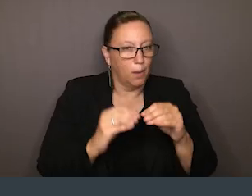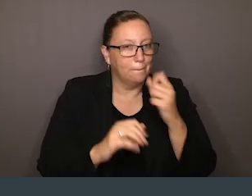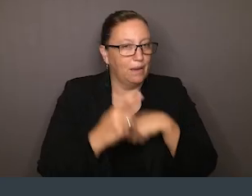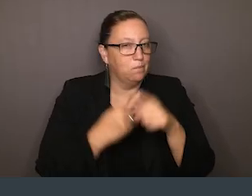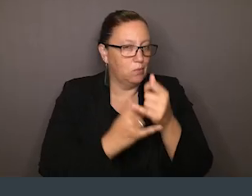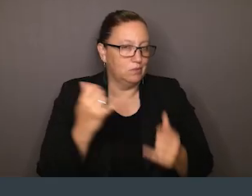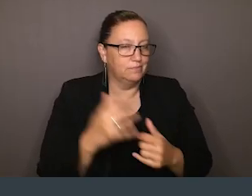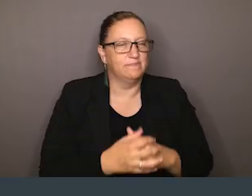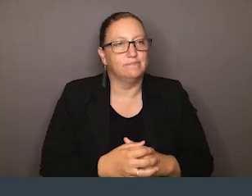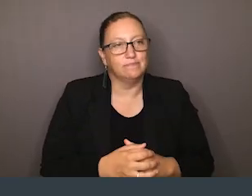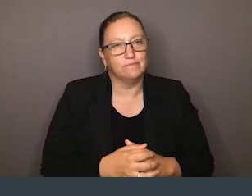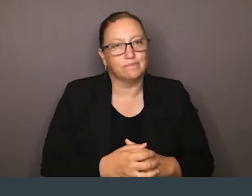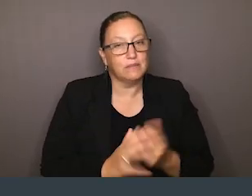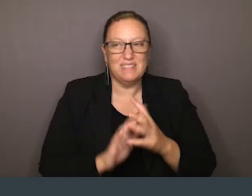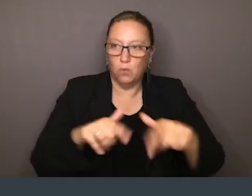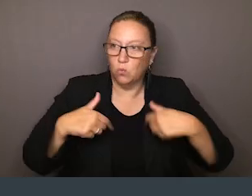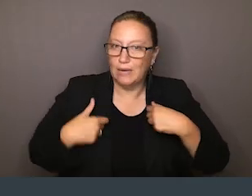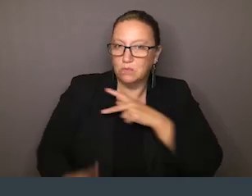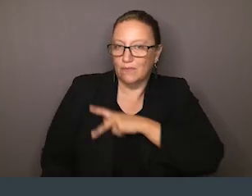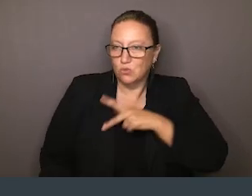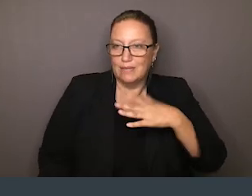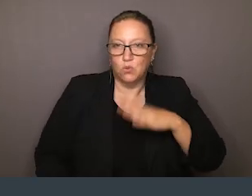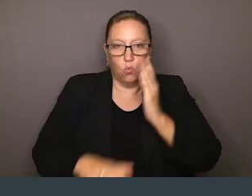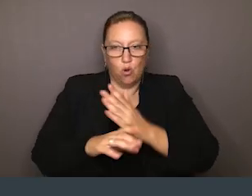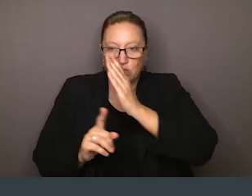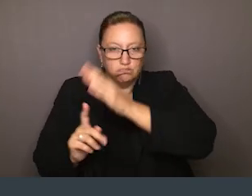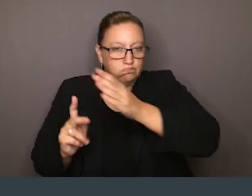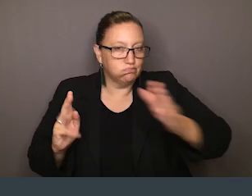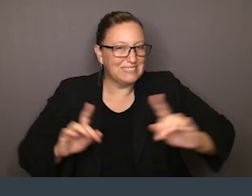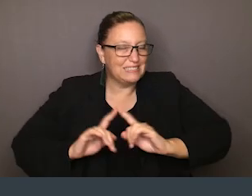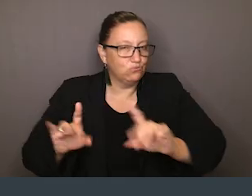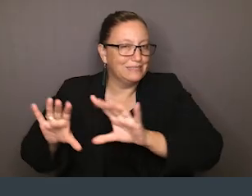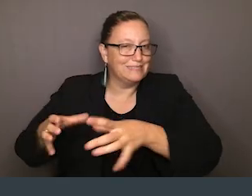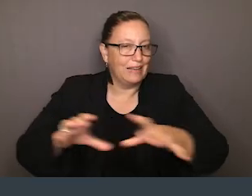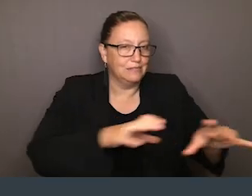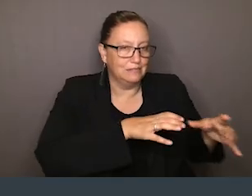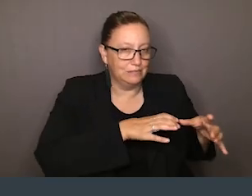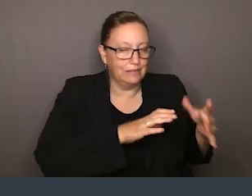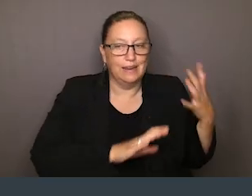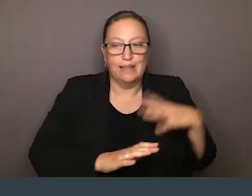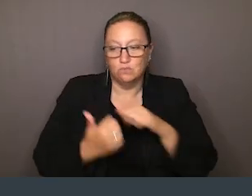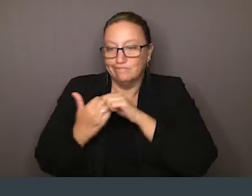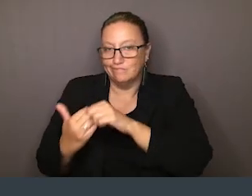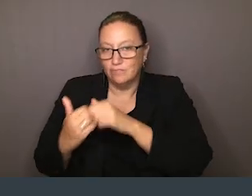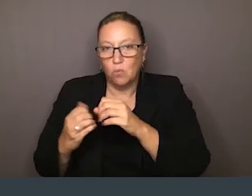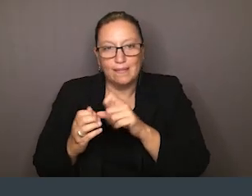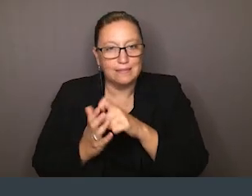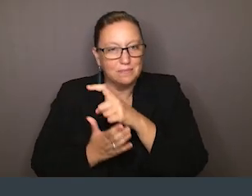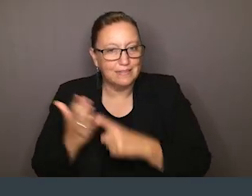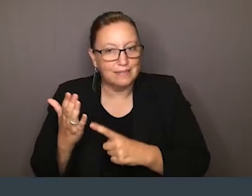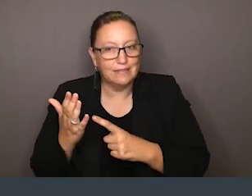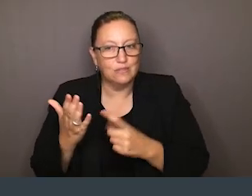And for us as professionals, this means working across a range of sectors, and that means collaborating with